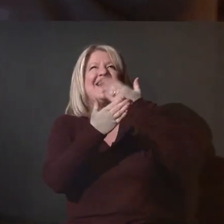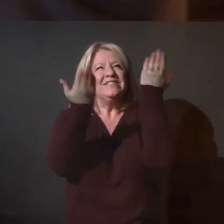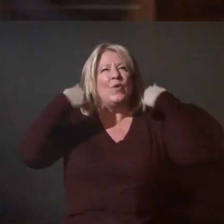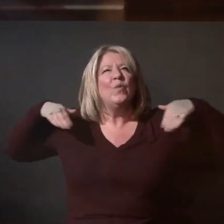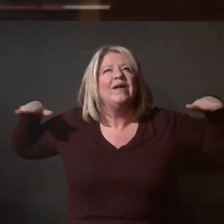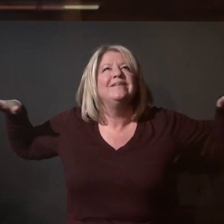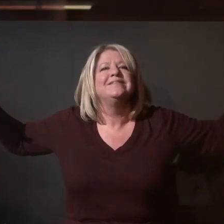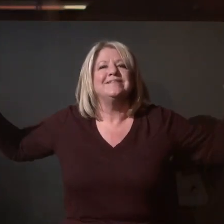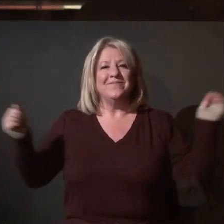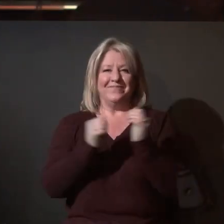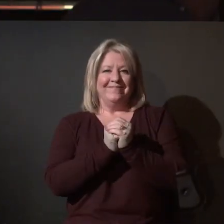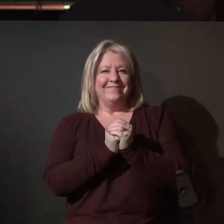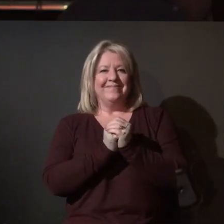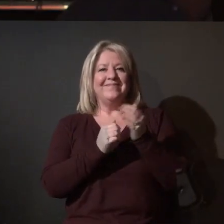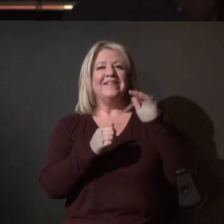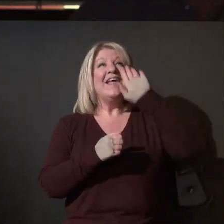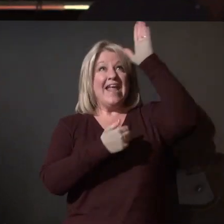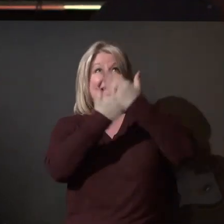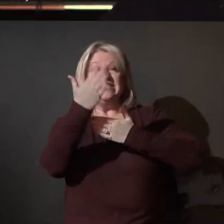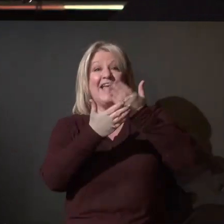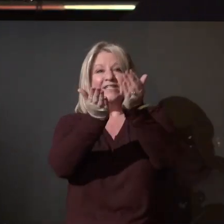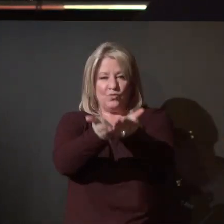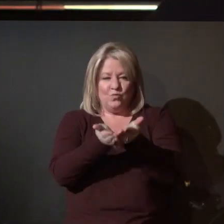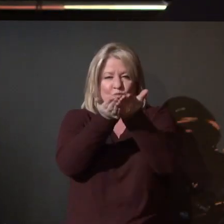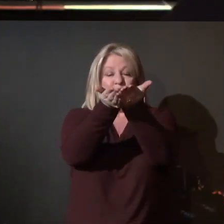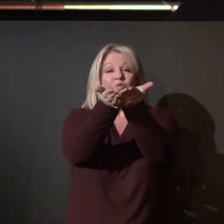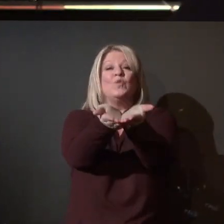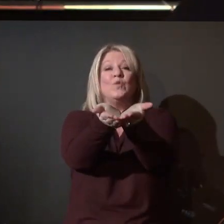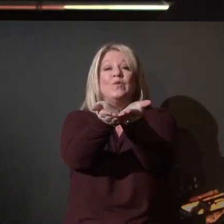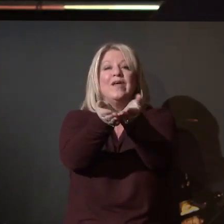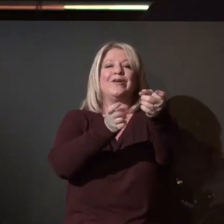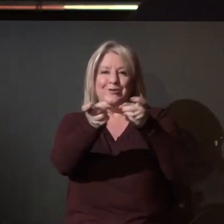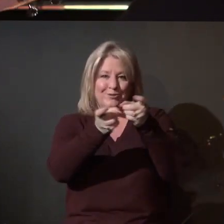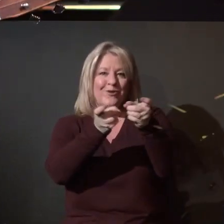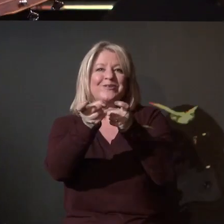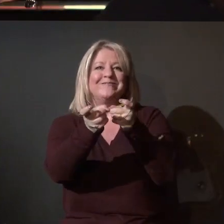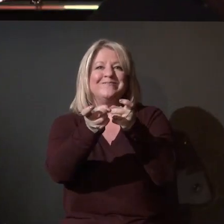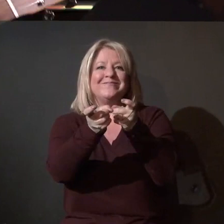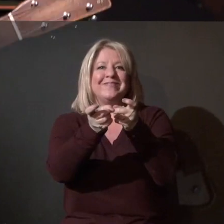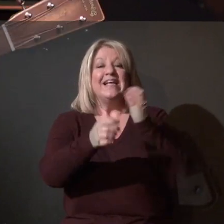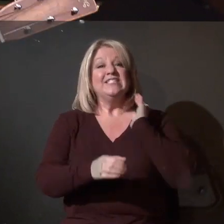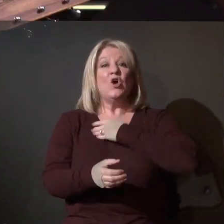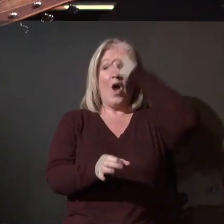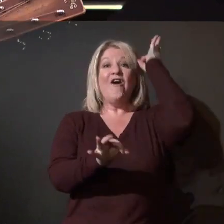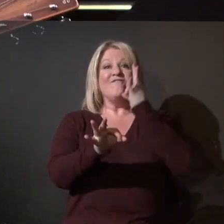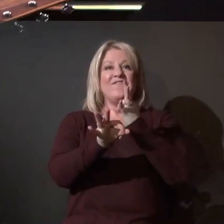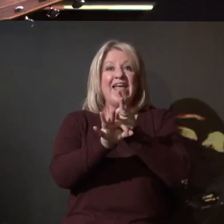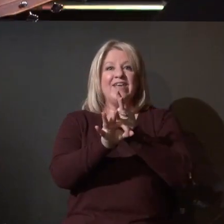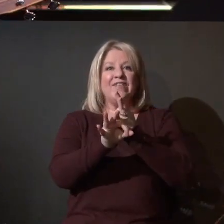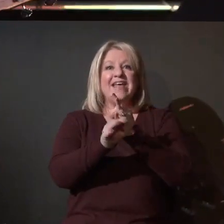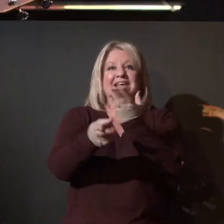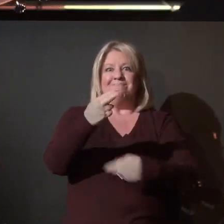wings, He holds us in the palm of His hand this morning, guys. So we're going to let our faith arise, and we're